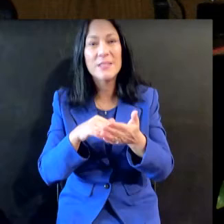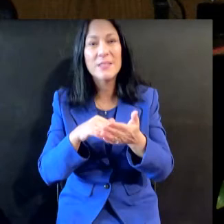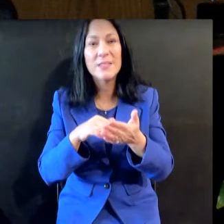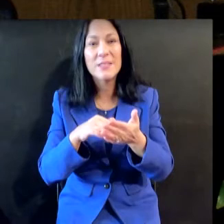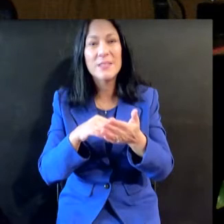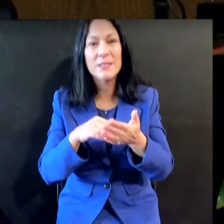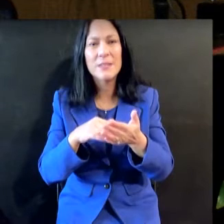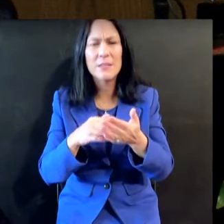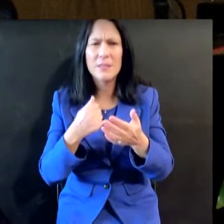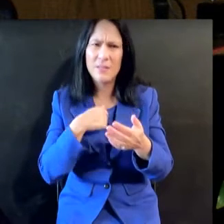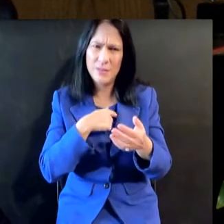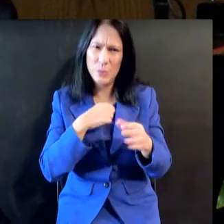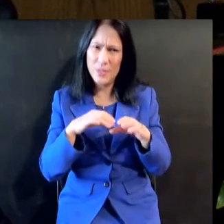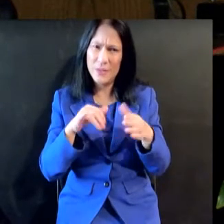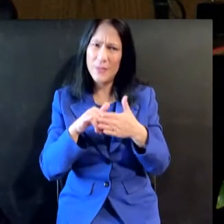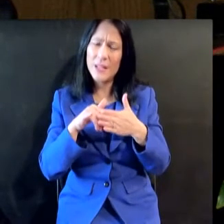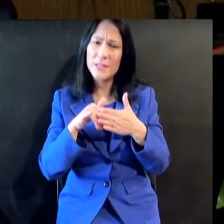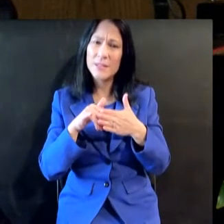Do we do that?